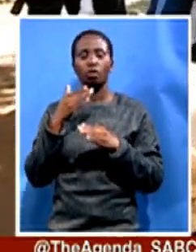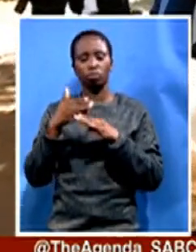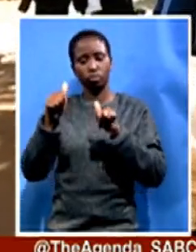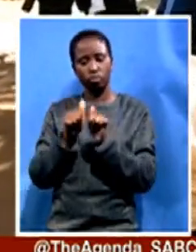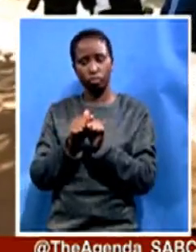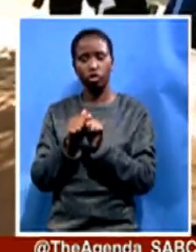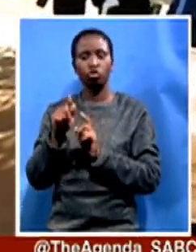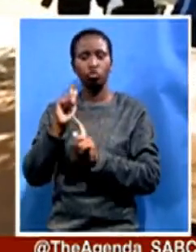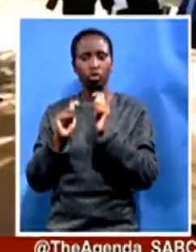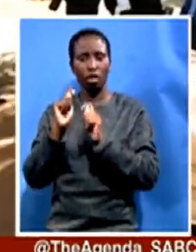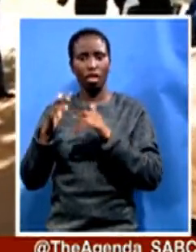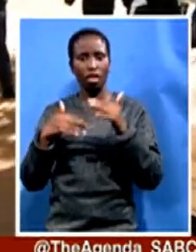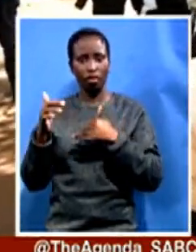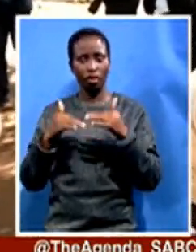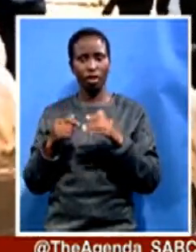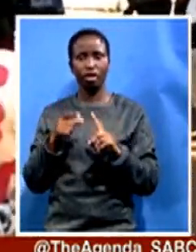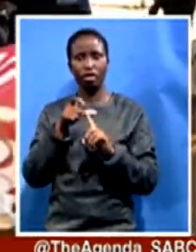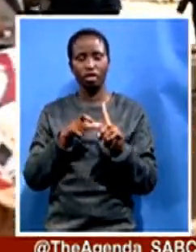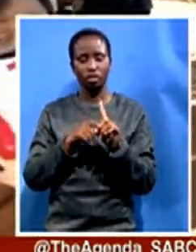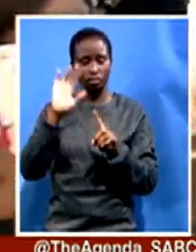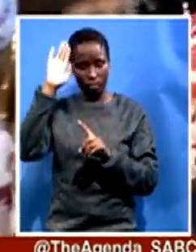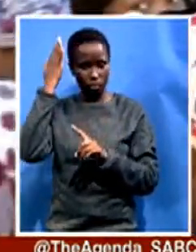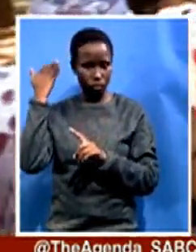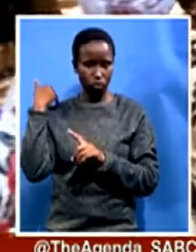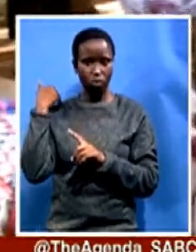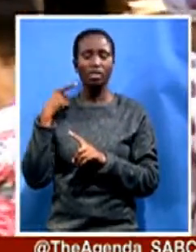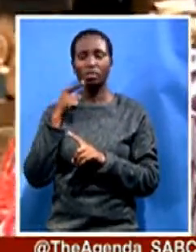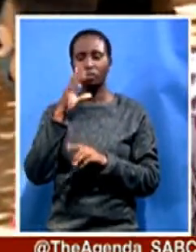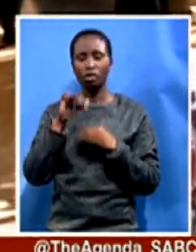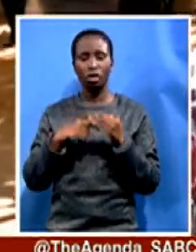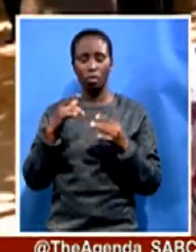basically reflecting on the life of the late Queen. Let's listen to what she had to say.